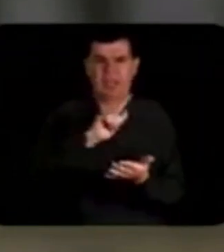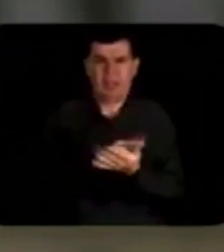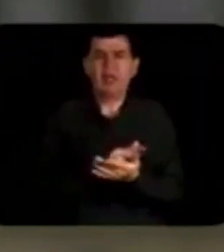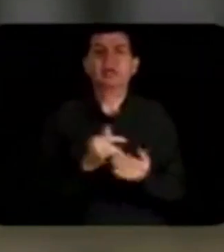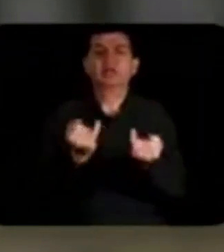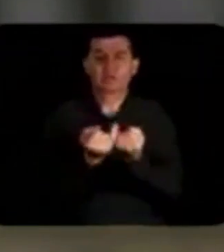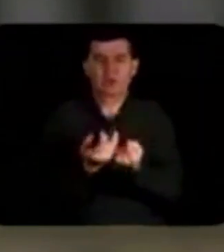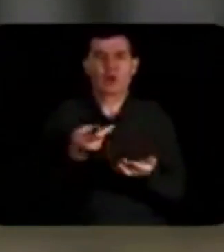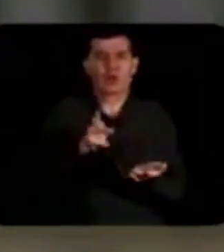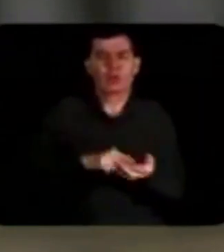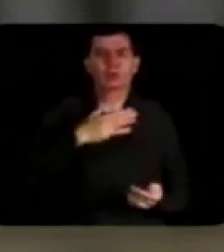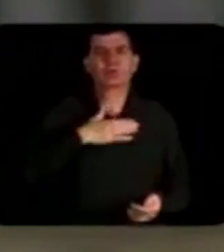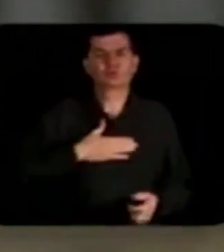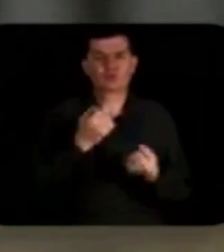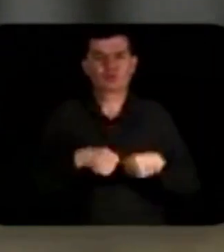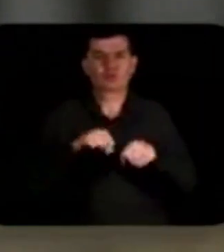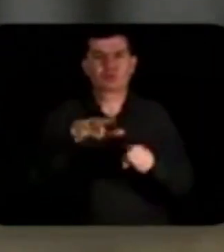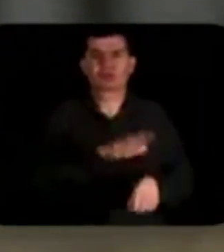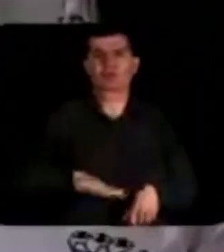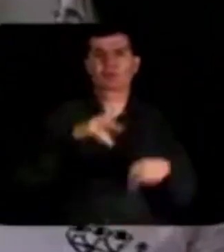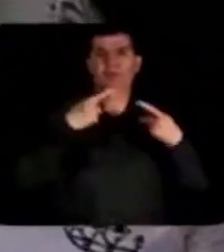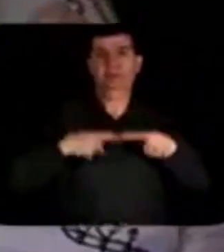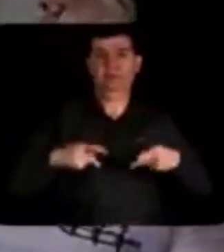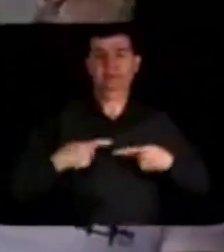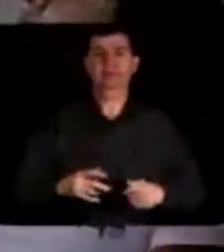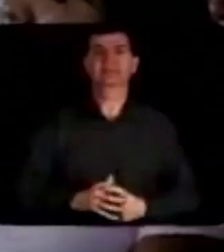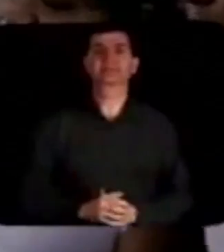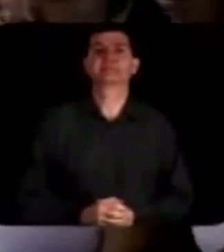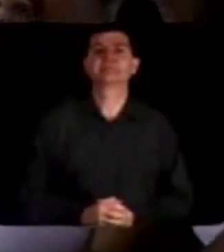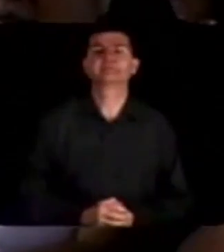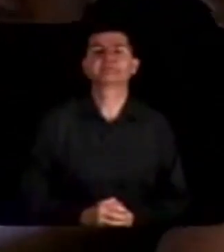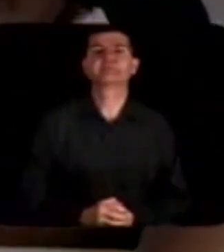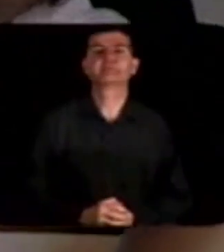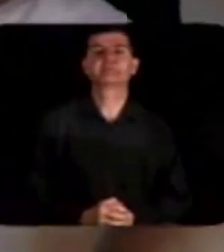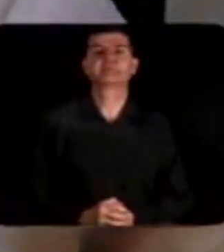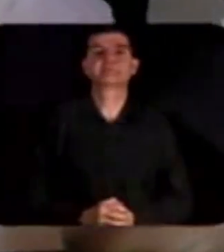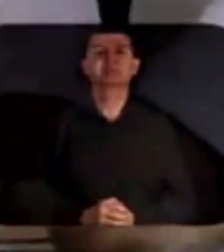questions of gender and social justice for everyone.